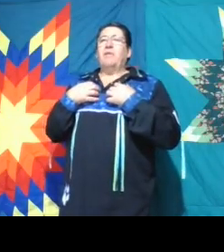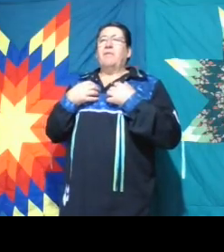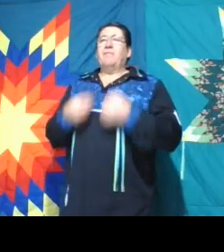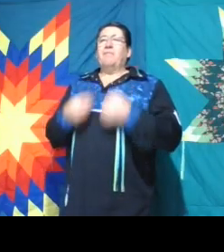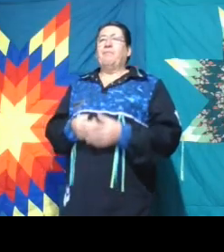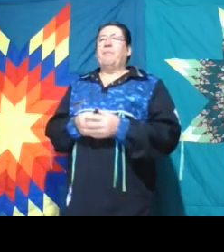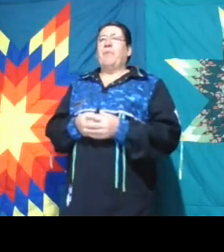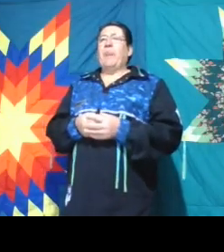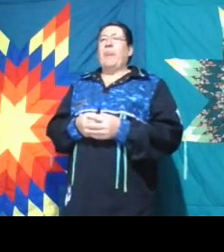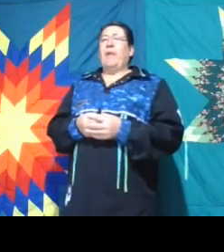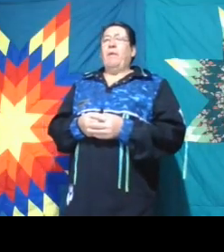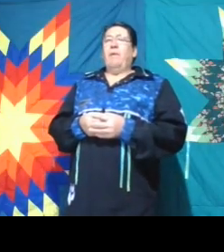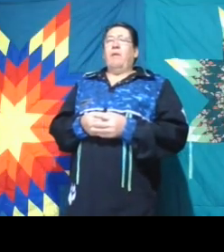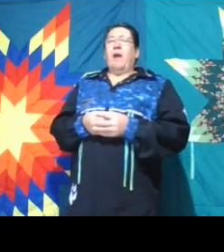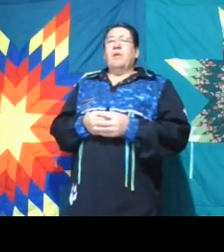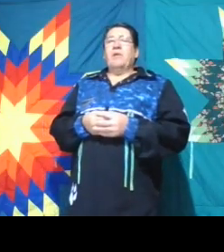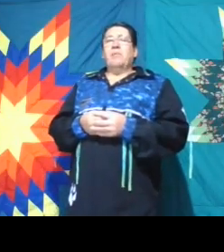are.